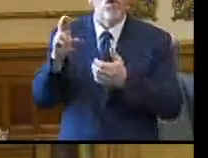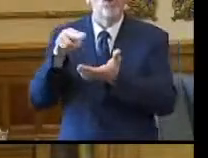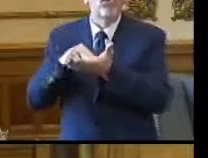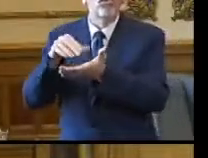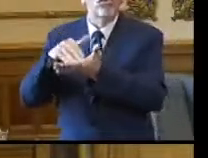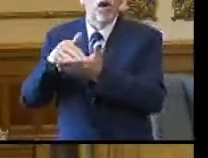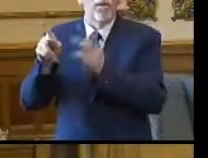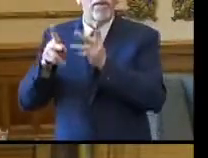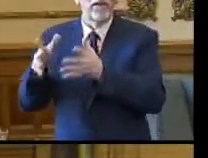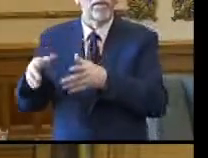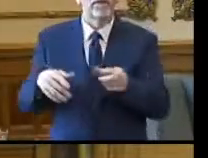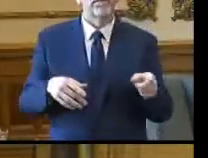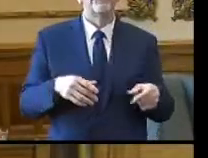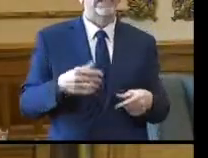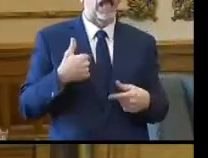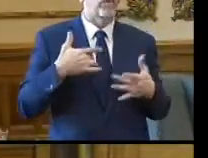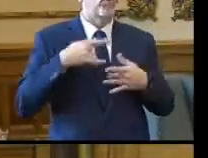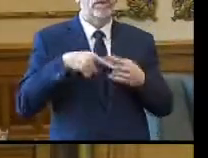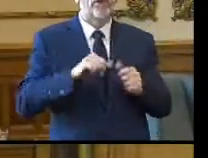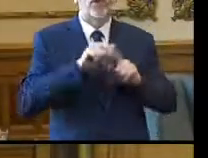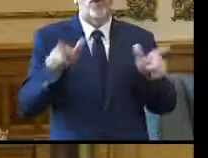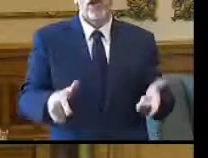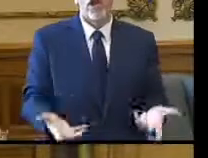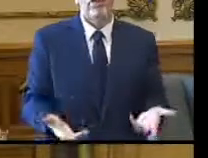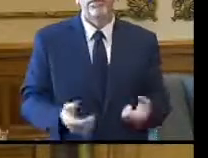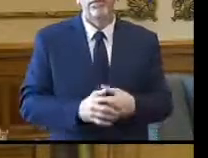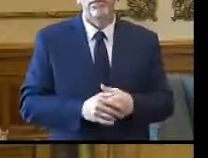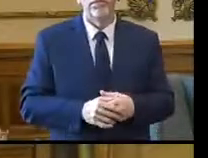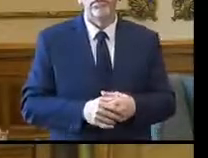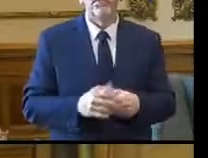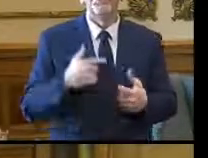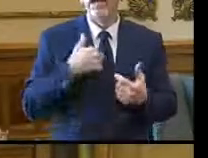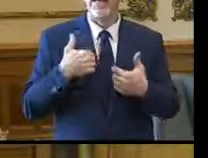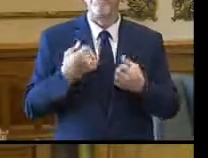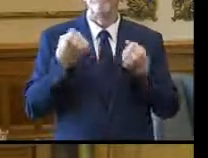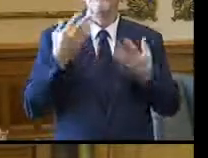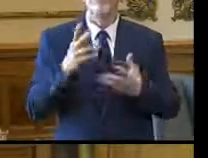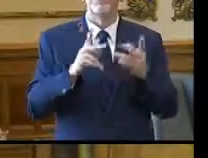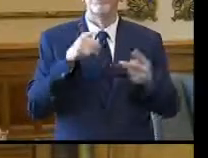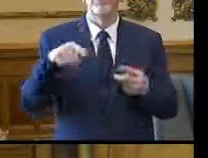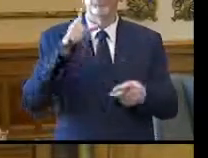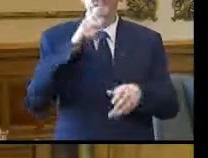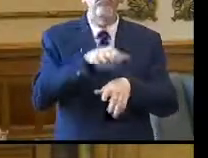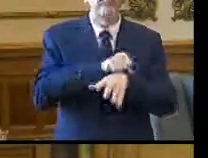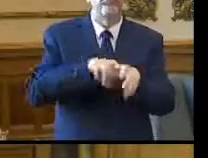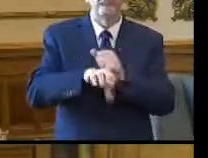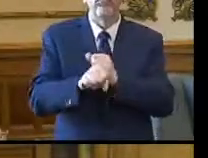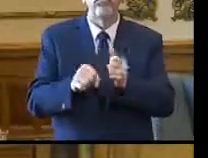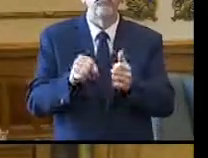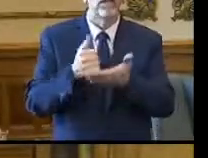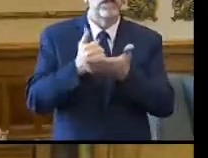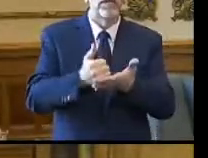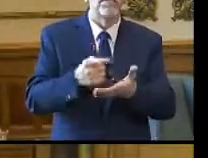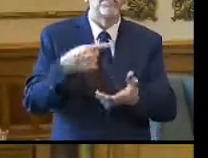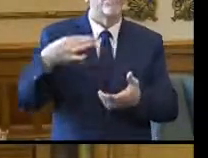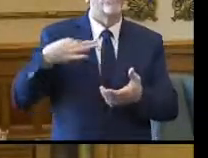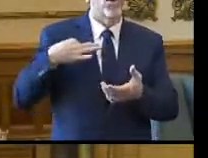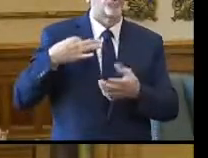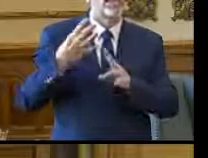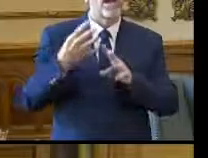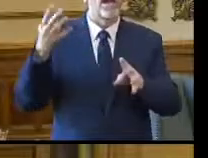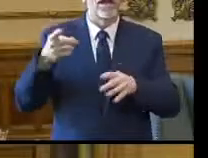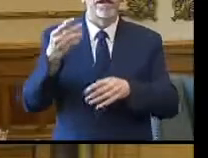Yep, I'm concerned about all of them. I have a lot of Hoosiers that have stepped up. I think our volunteer line has